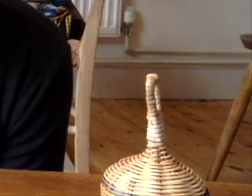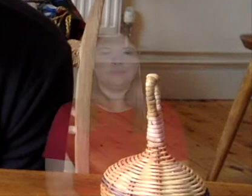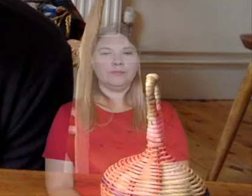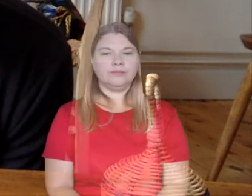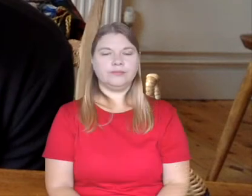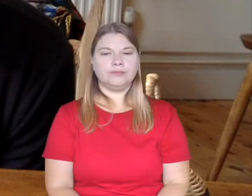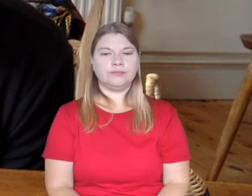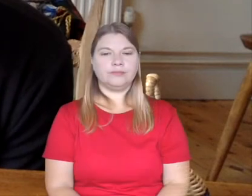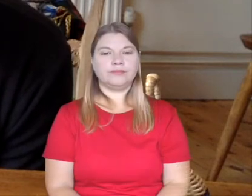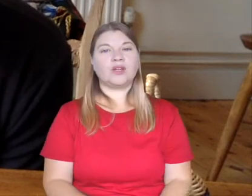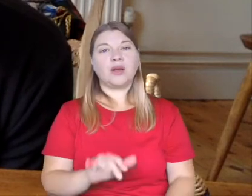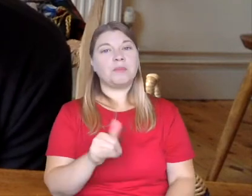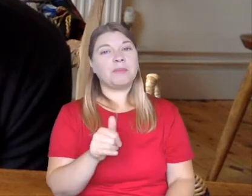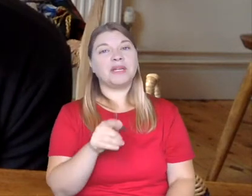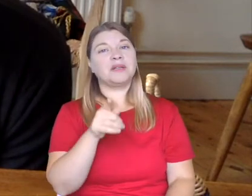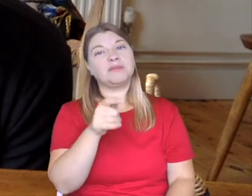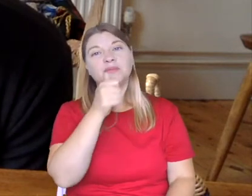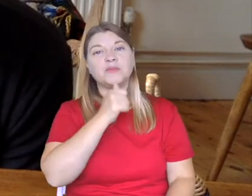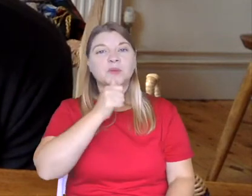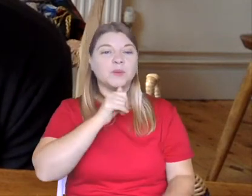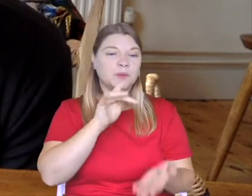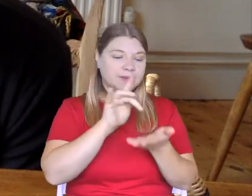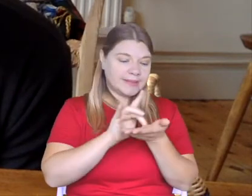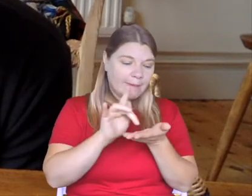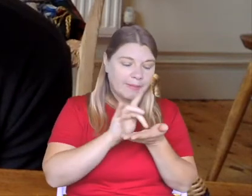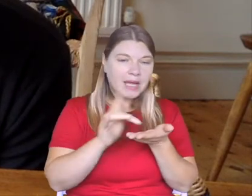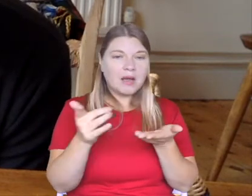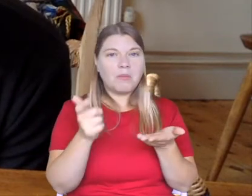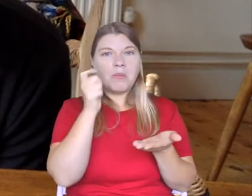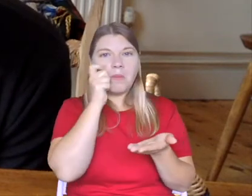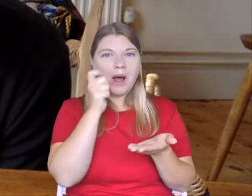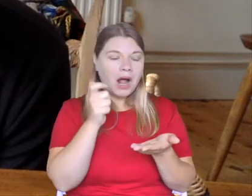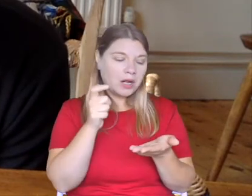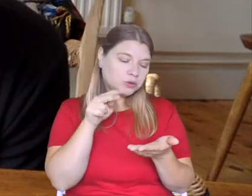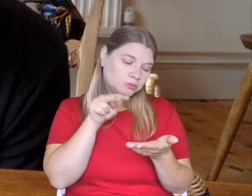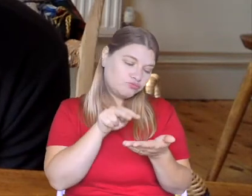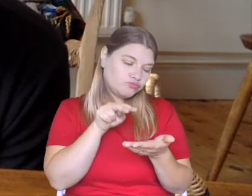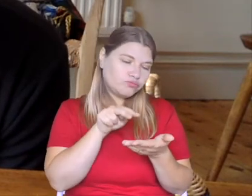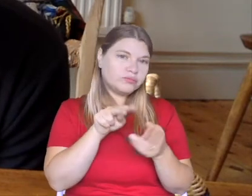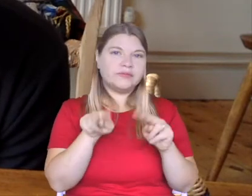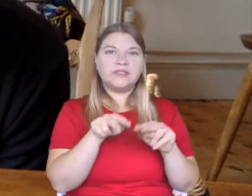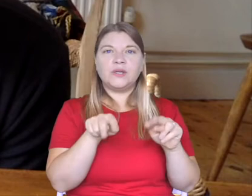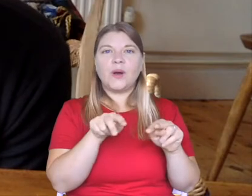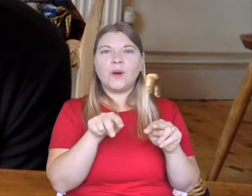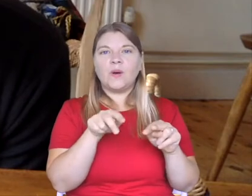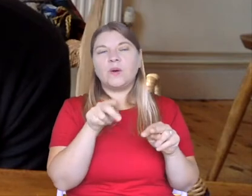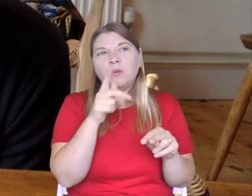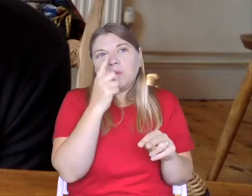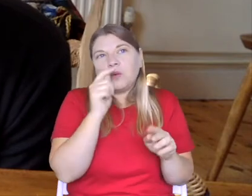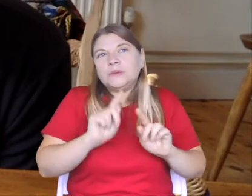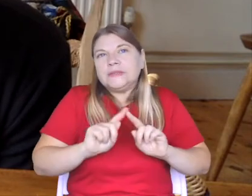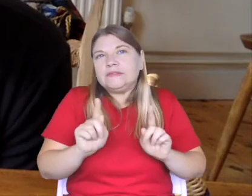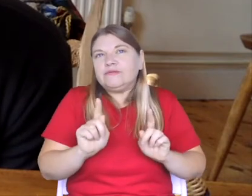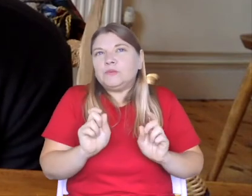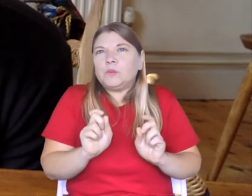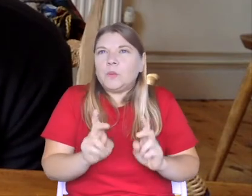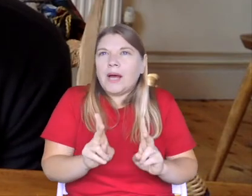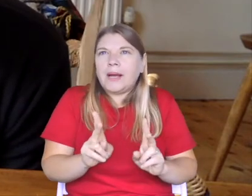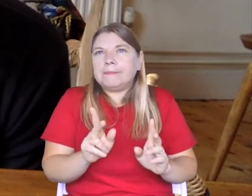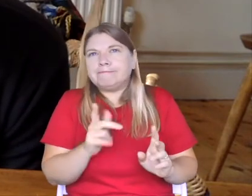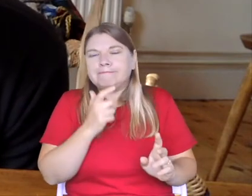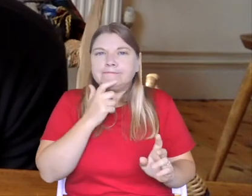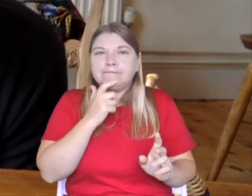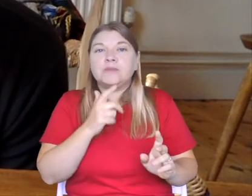If you are using a tablet or mobile phone to watch this video, then you have a few options. Either you can watch the